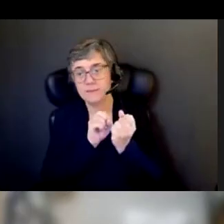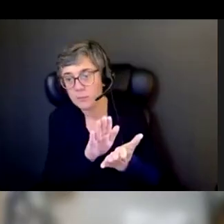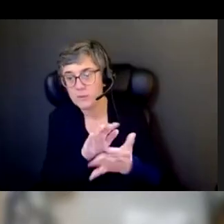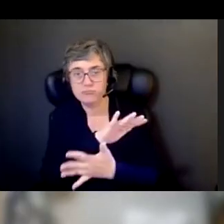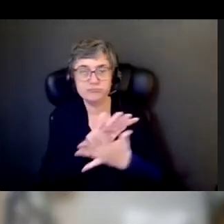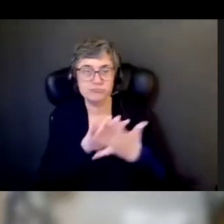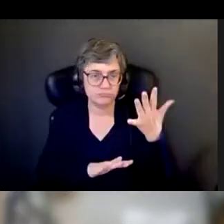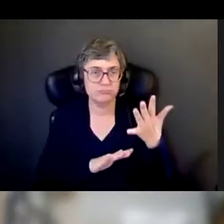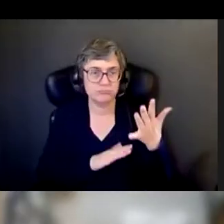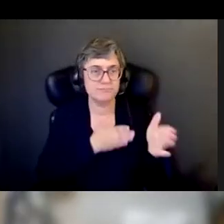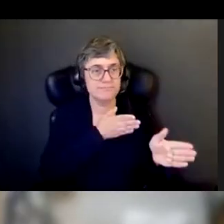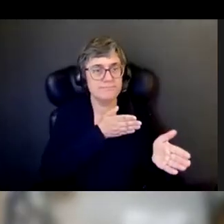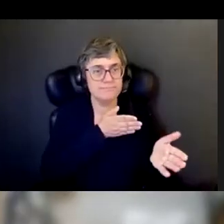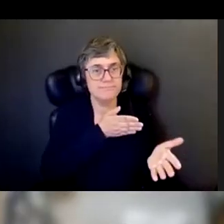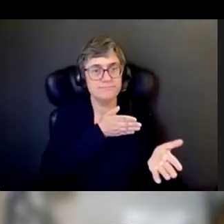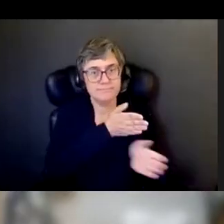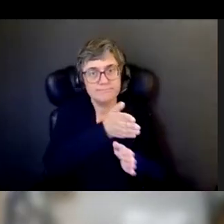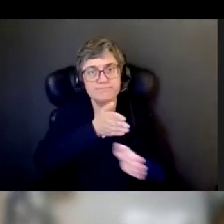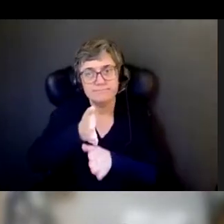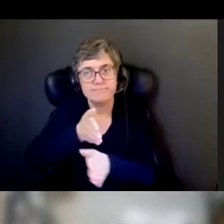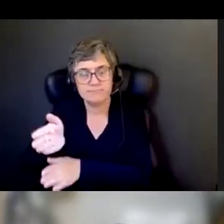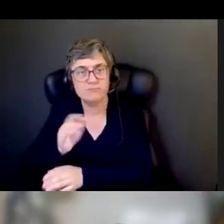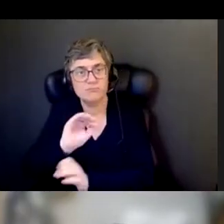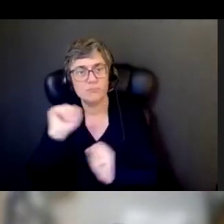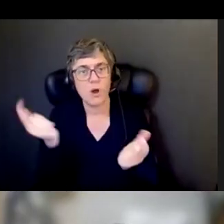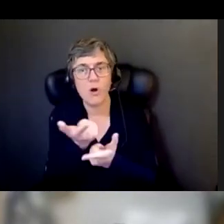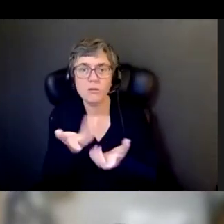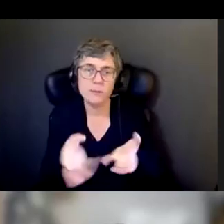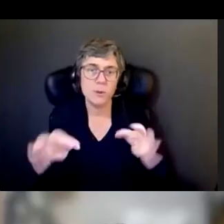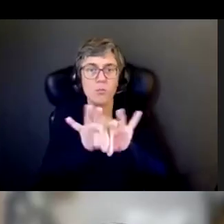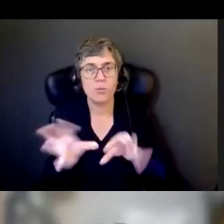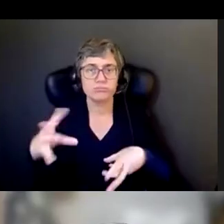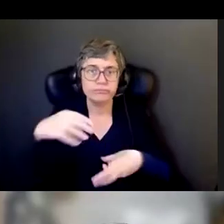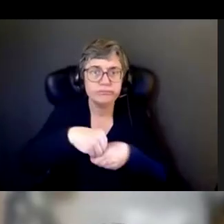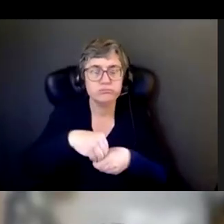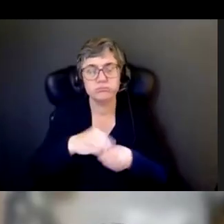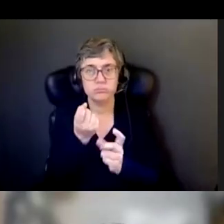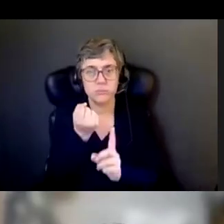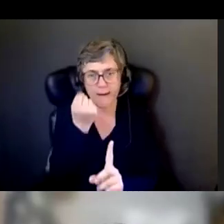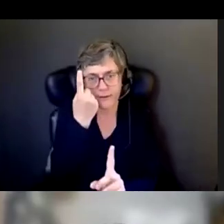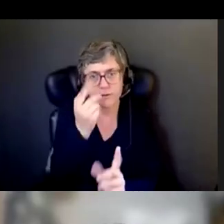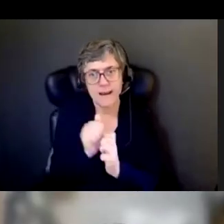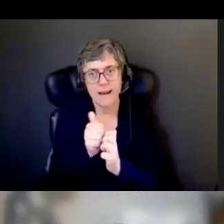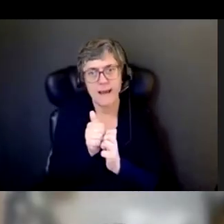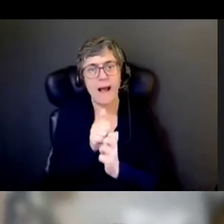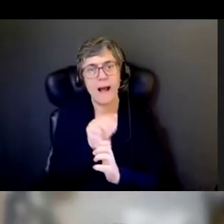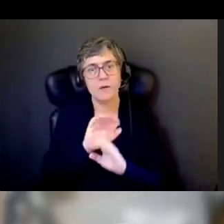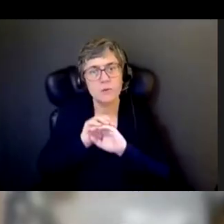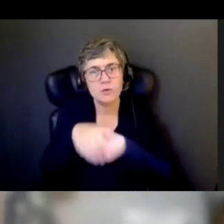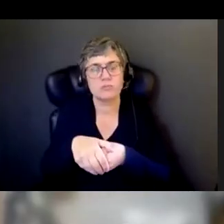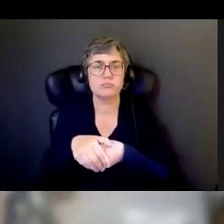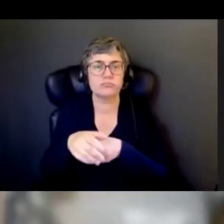aspects is critical in understanding how coercive control of older adults affects older adults. So I hope that